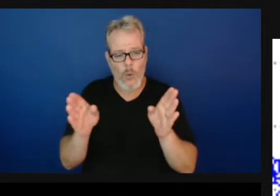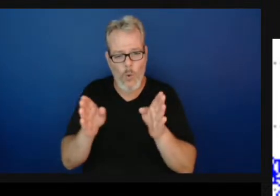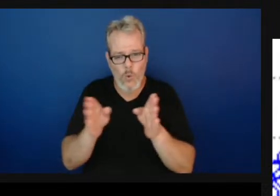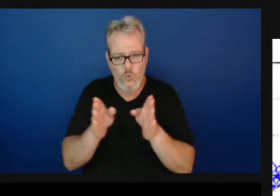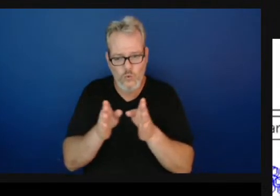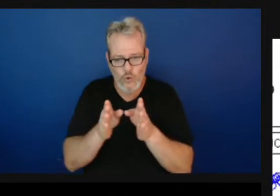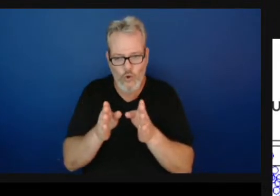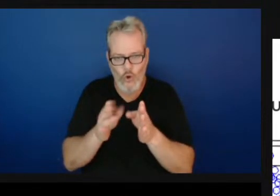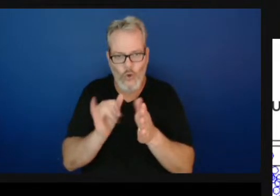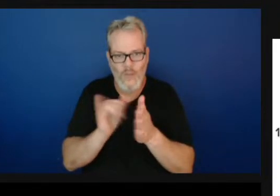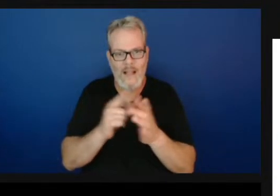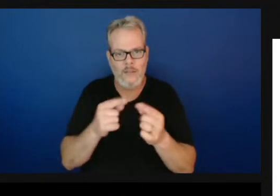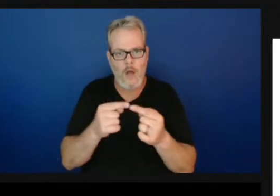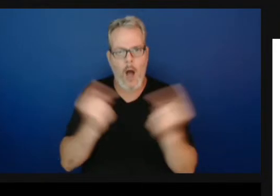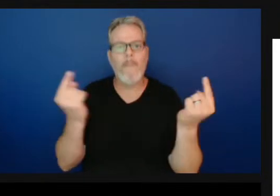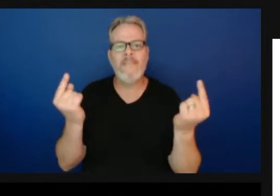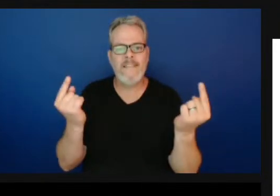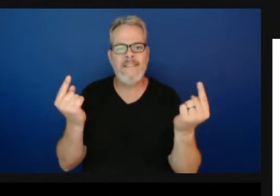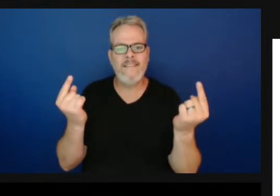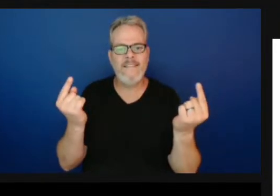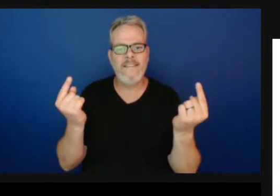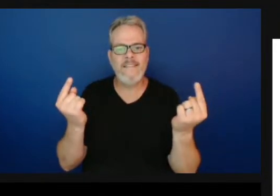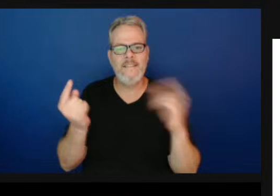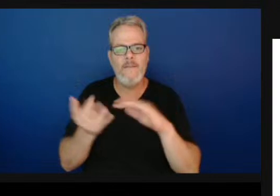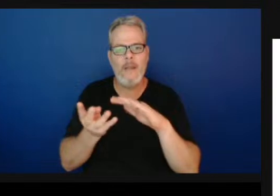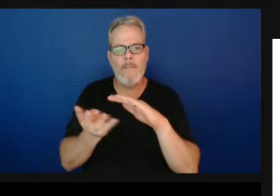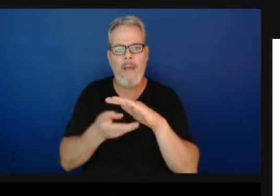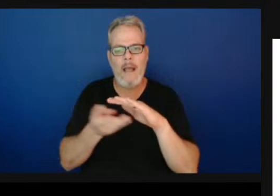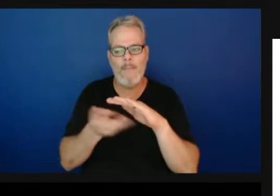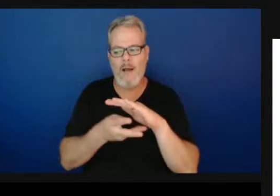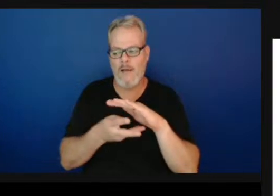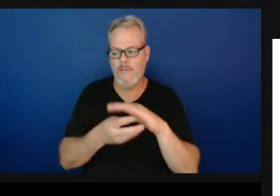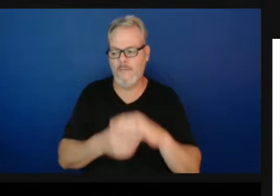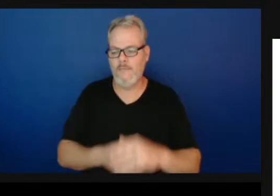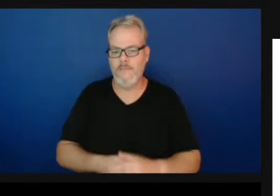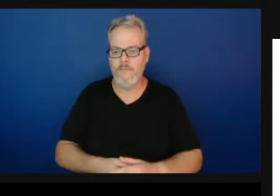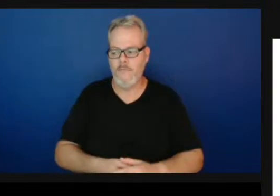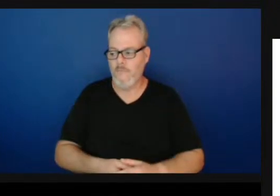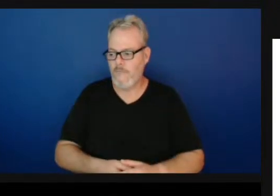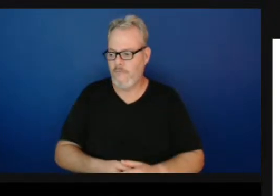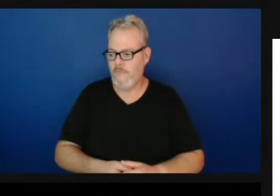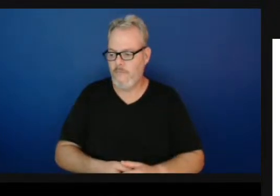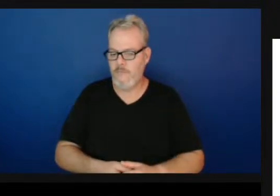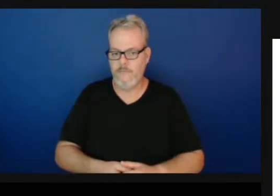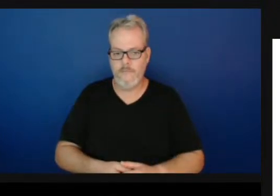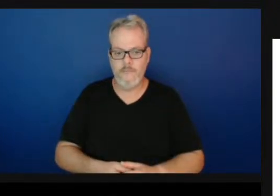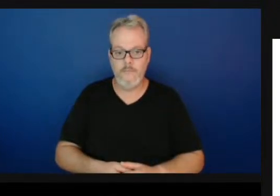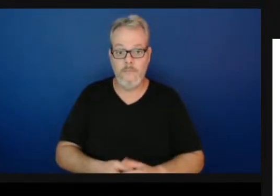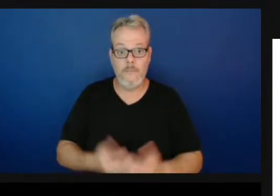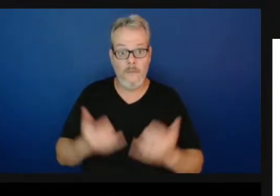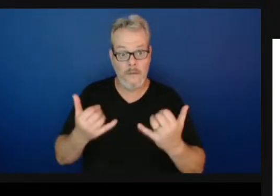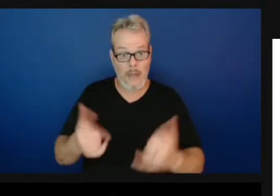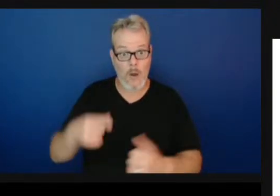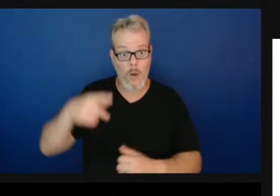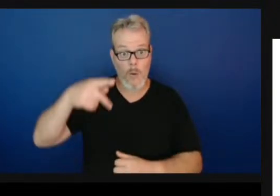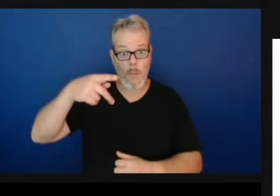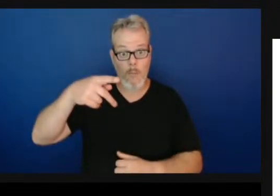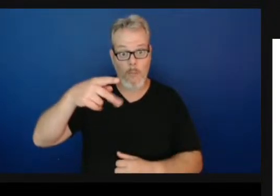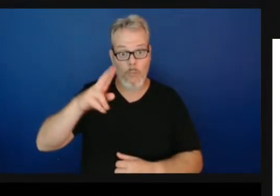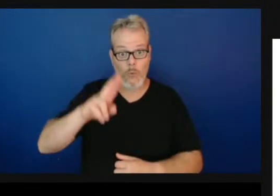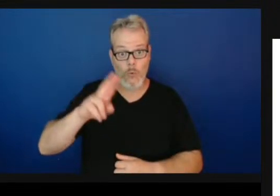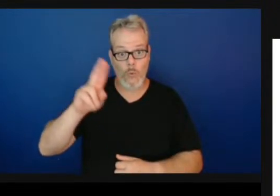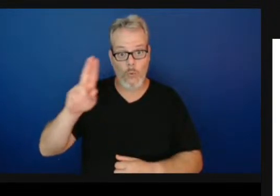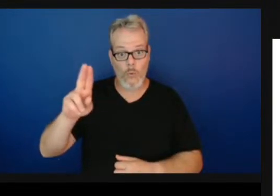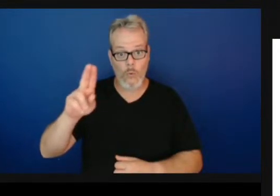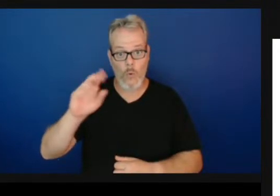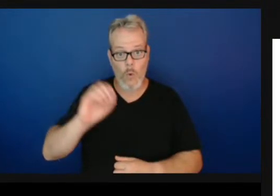opposite signal from magma coming into it at Pu'o'o itself. And as we've described, the signal is different now at Pu'o'o than slightly at rift.